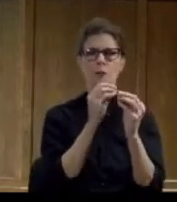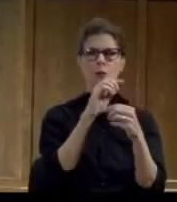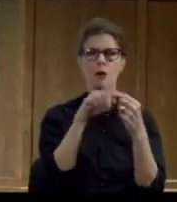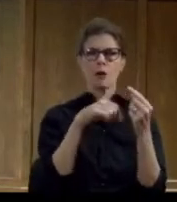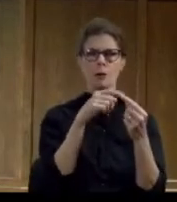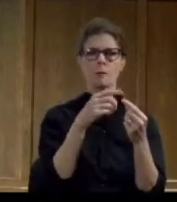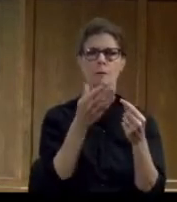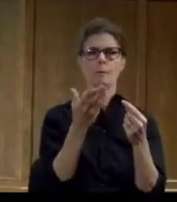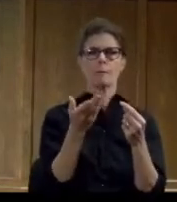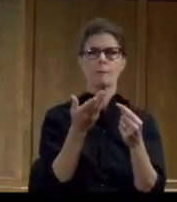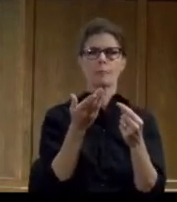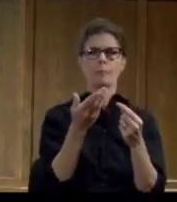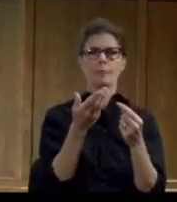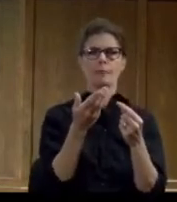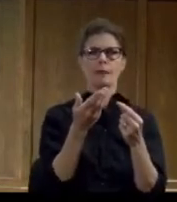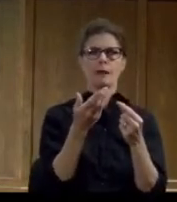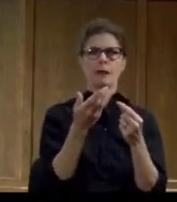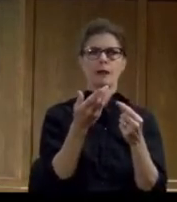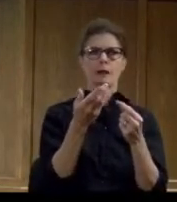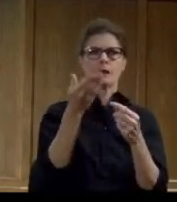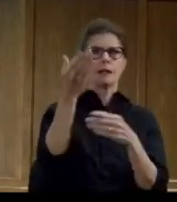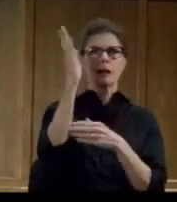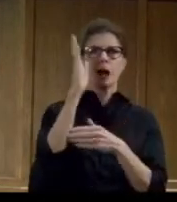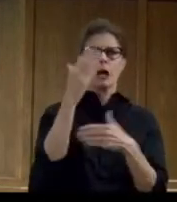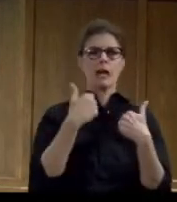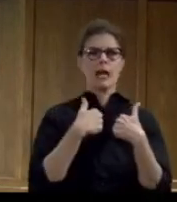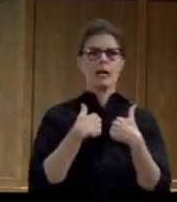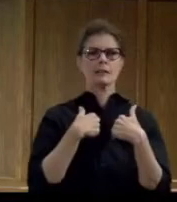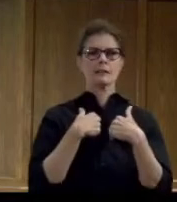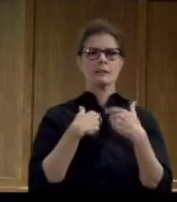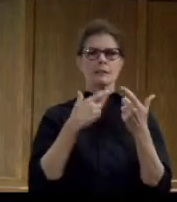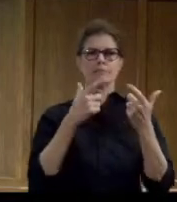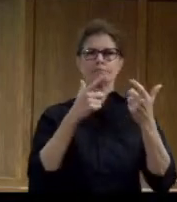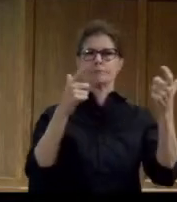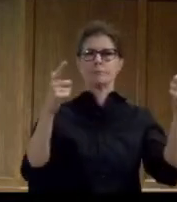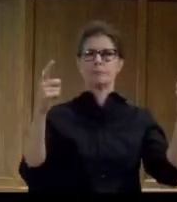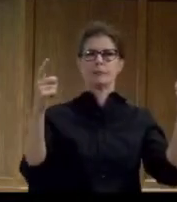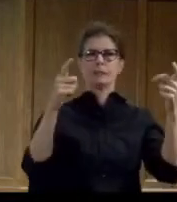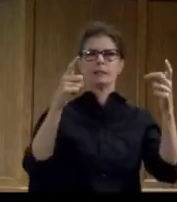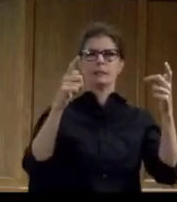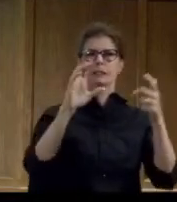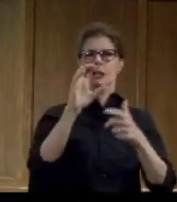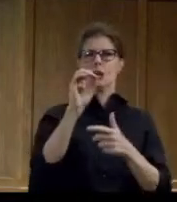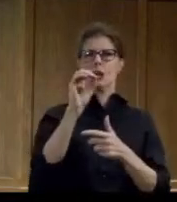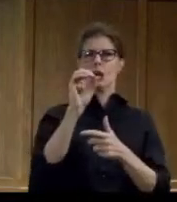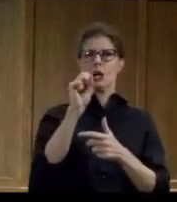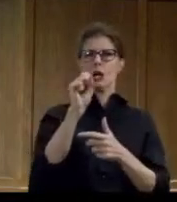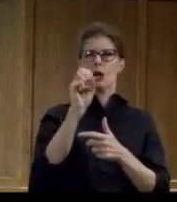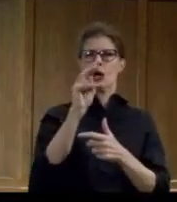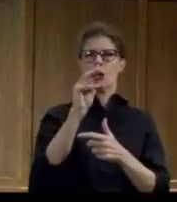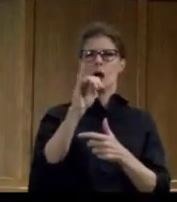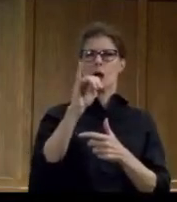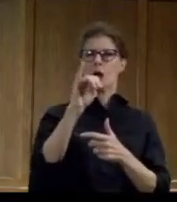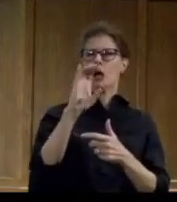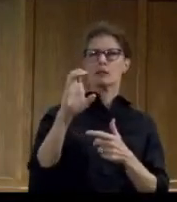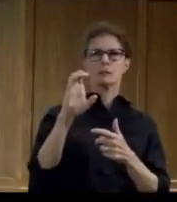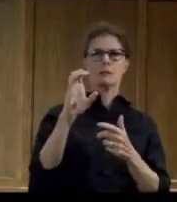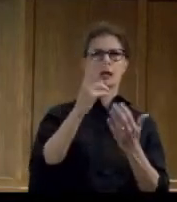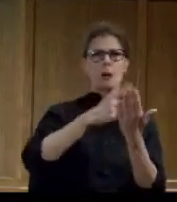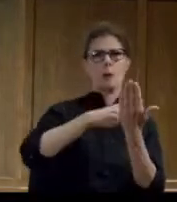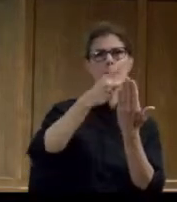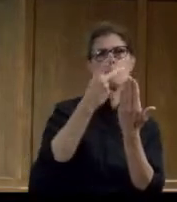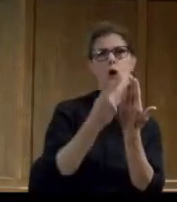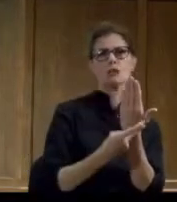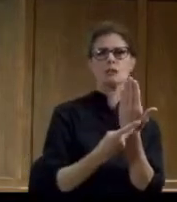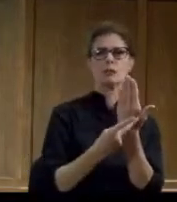God has this cosmic project going on to put the whole universe back together.